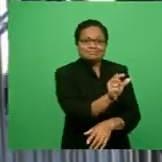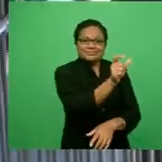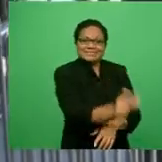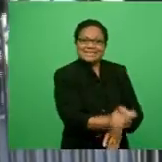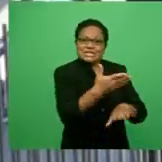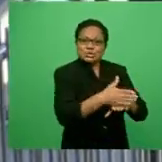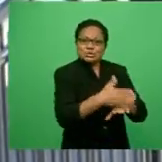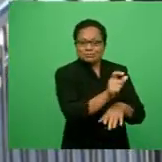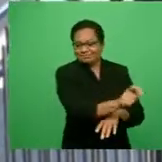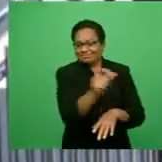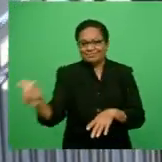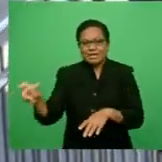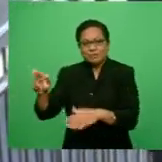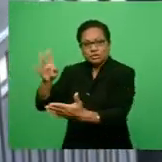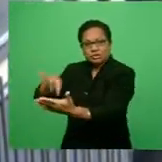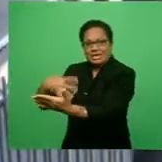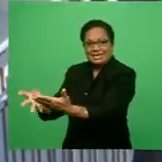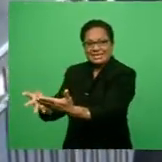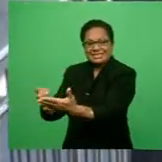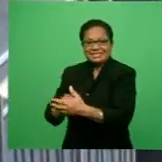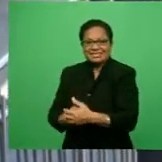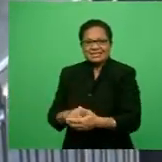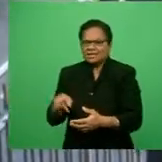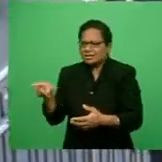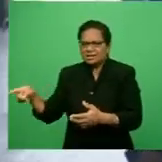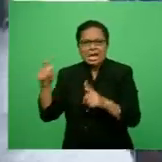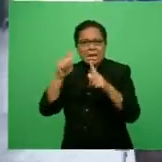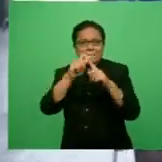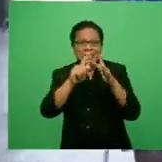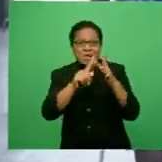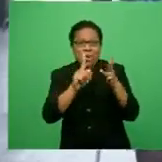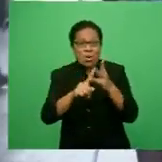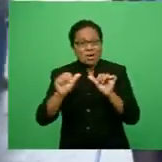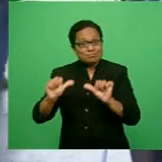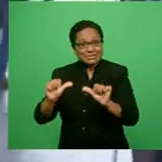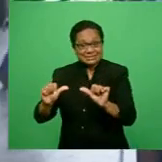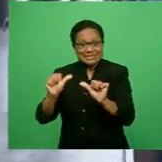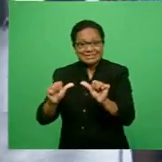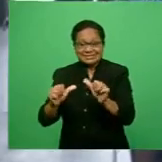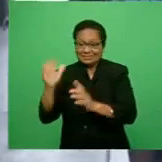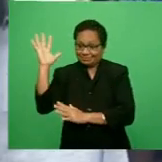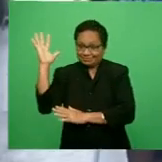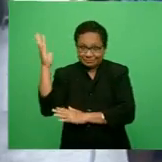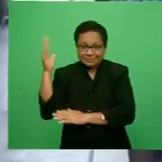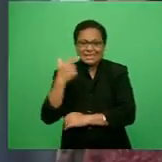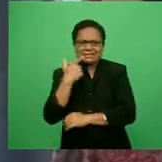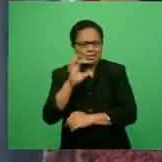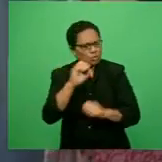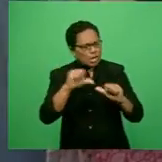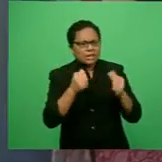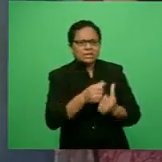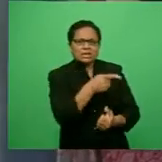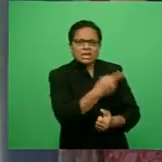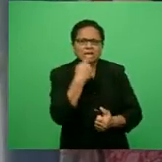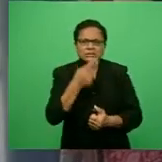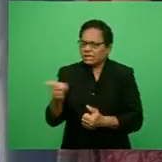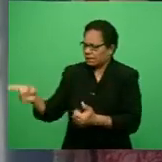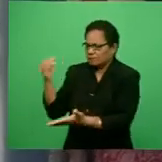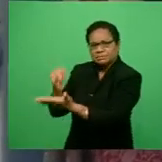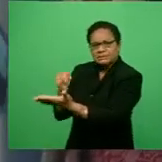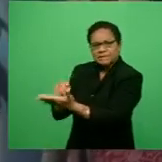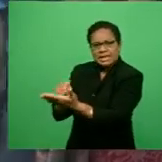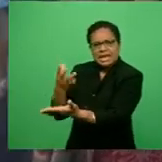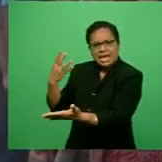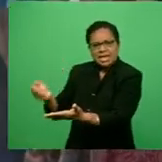Pio Tikunduandua says they do not agree with all the allegations of discrepancies highlighted by the Register of Political Parties